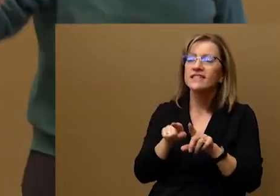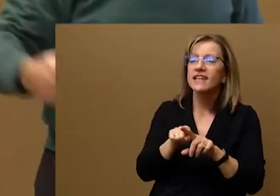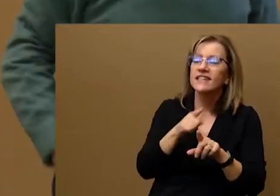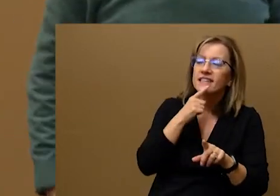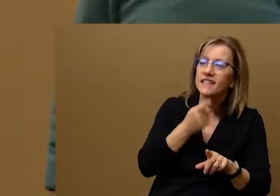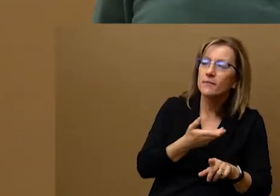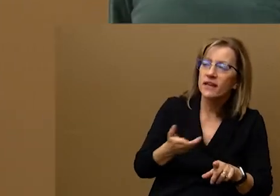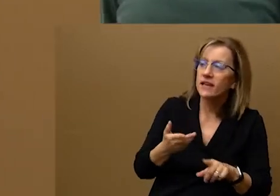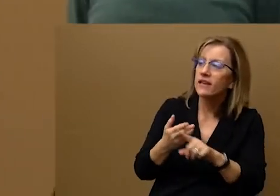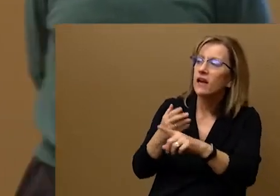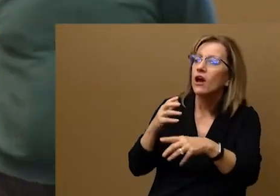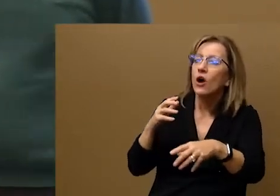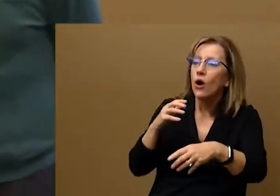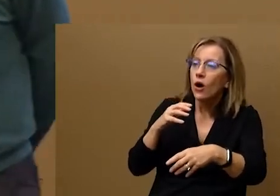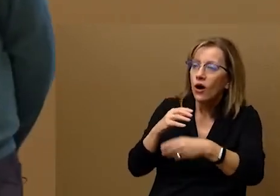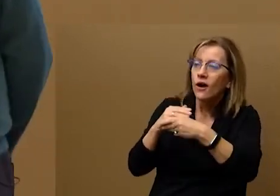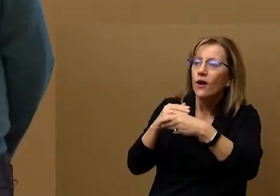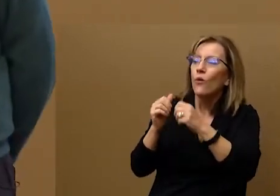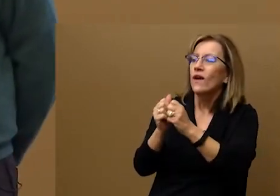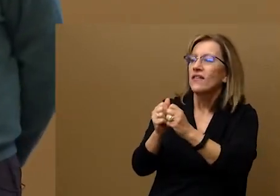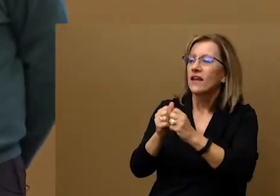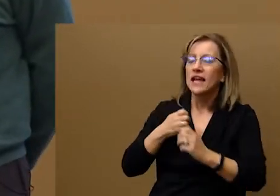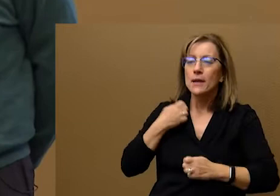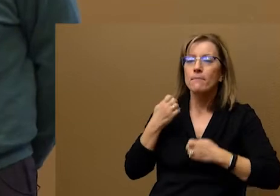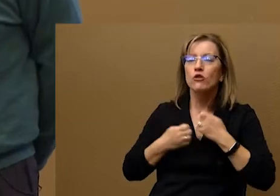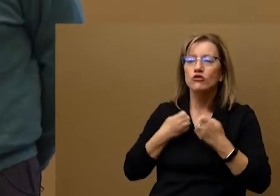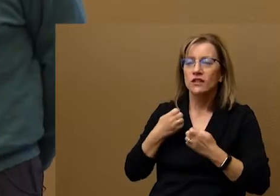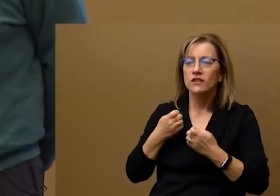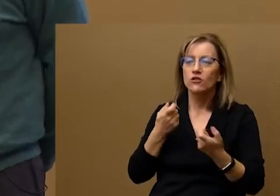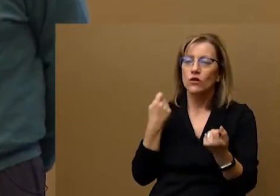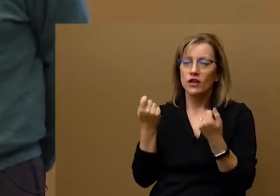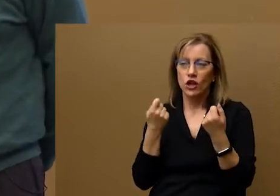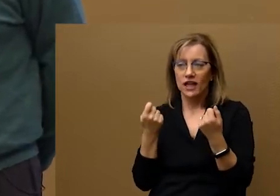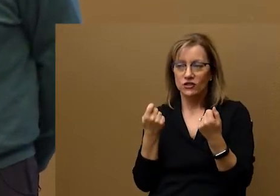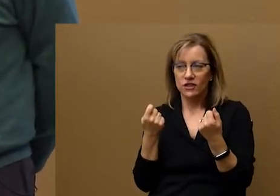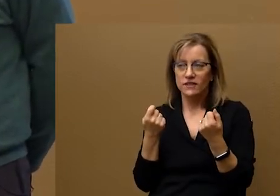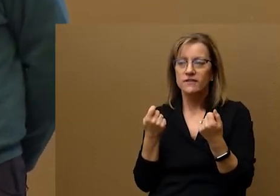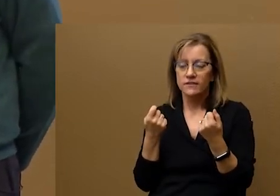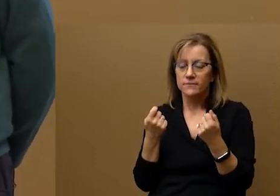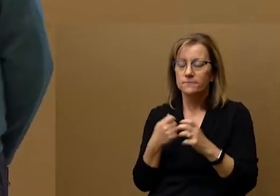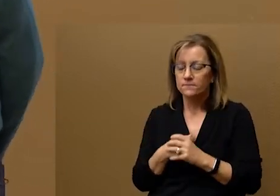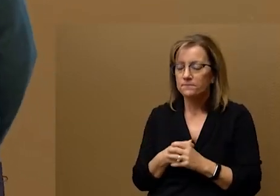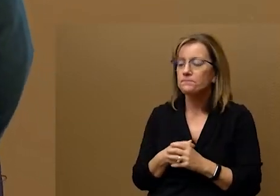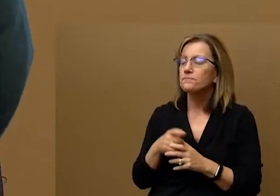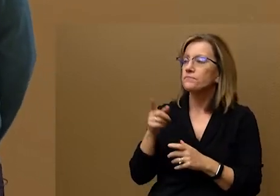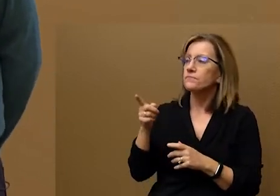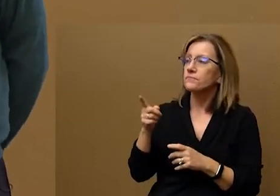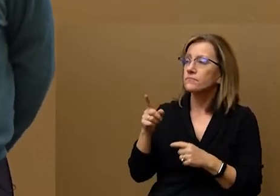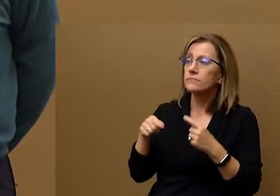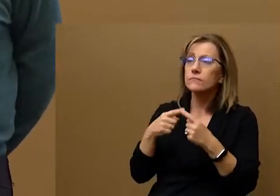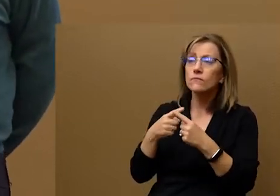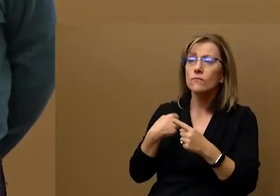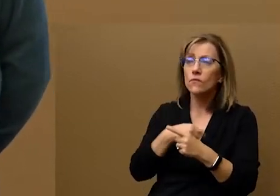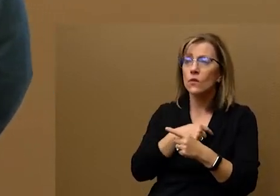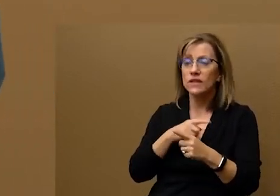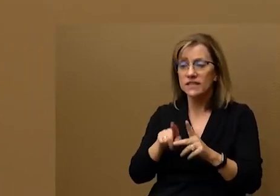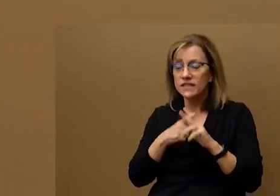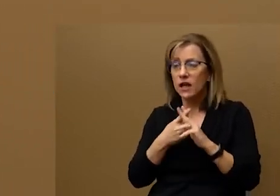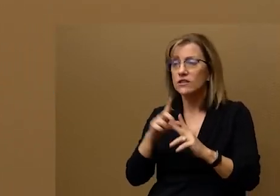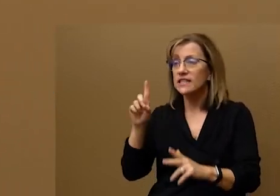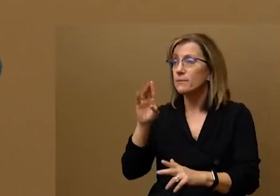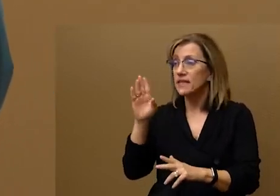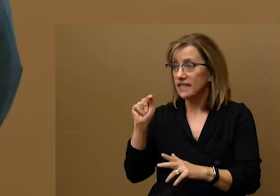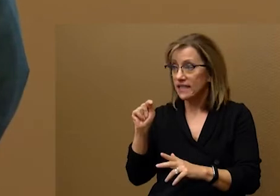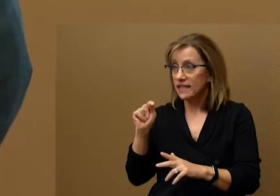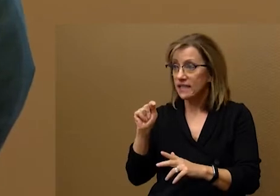thing. With emotion regulation. With emotion regulation. What we notice when people start